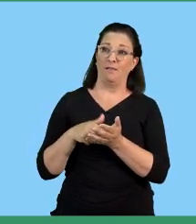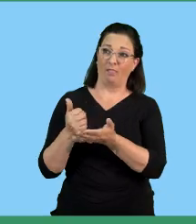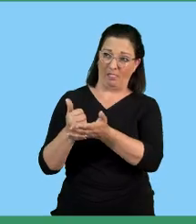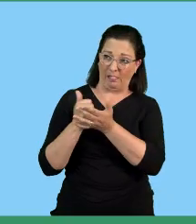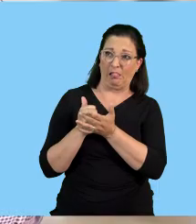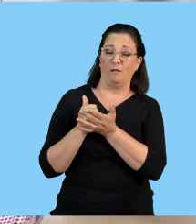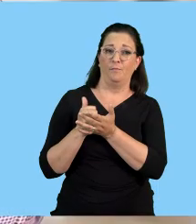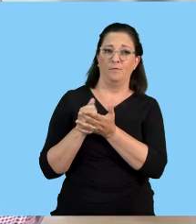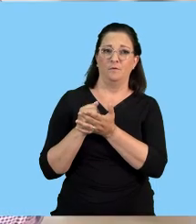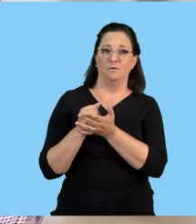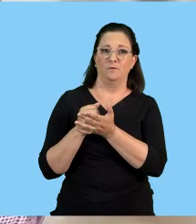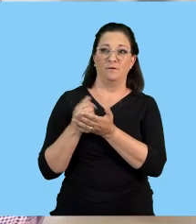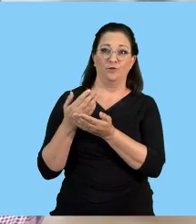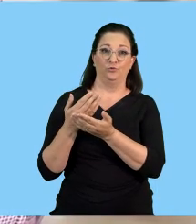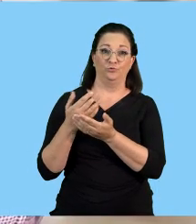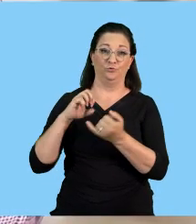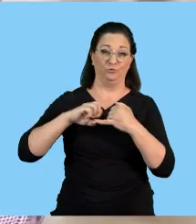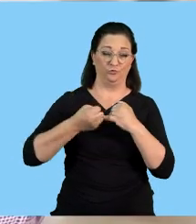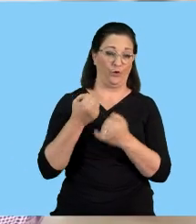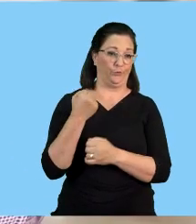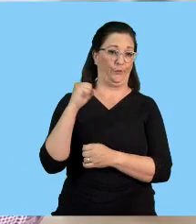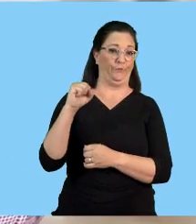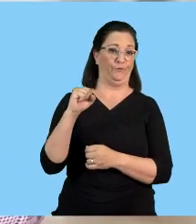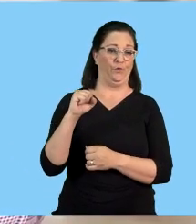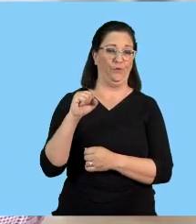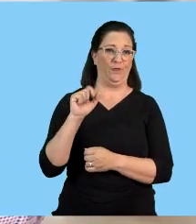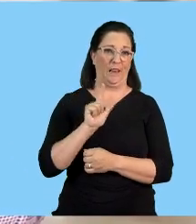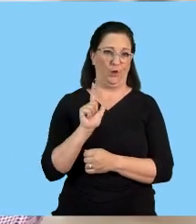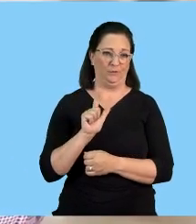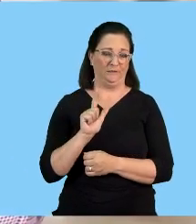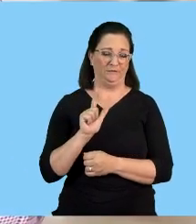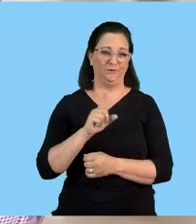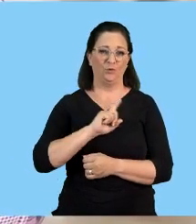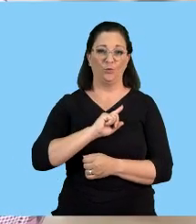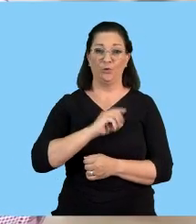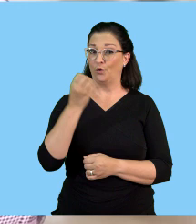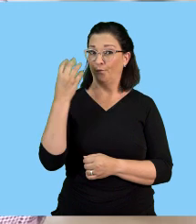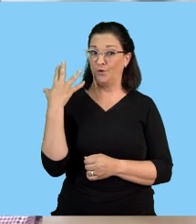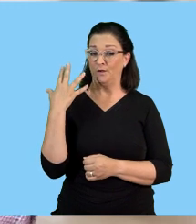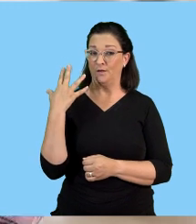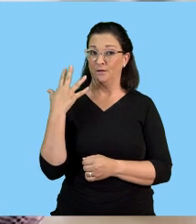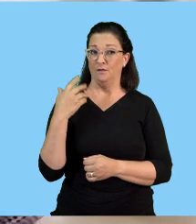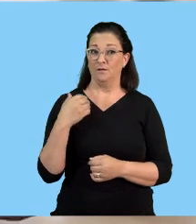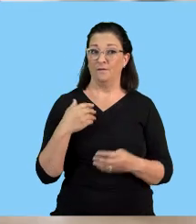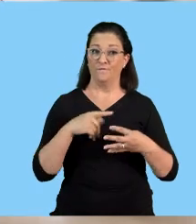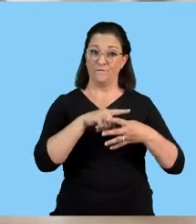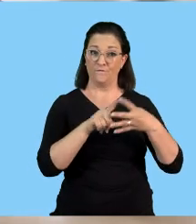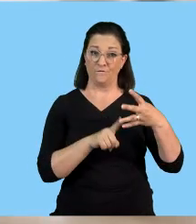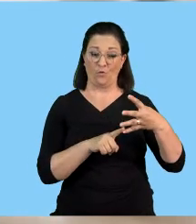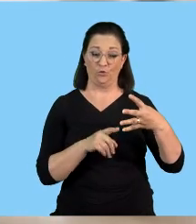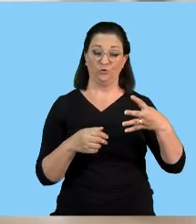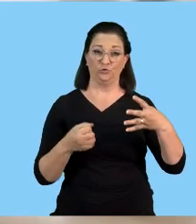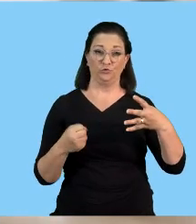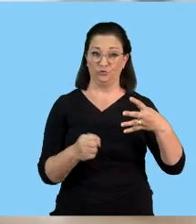liquidation. So that is it for our business strategies. Don't forget, we started with what? We said we've got